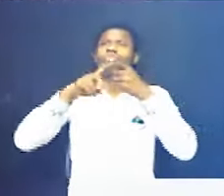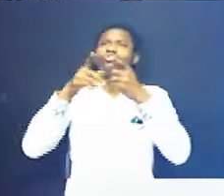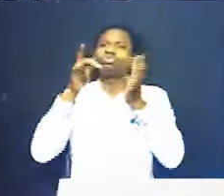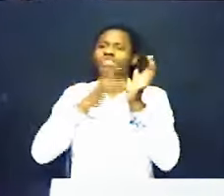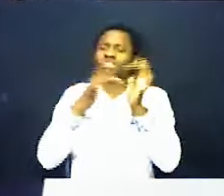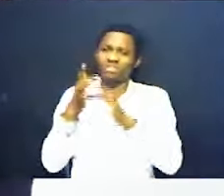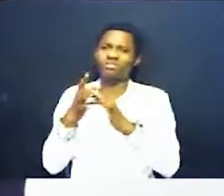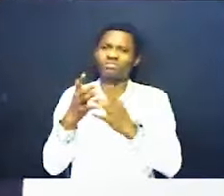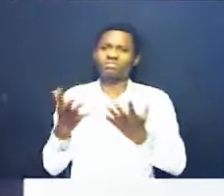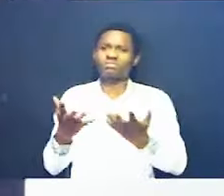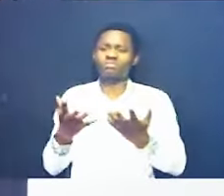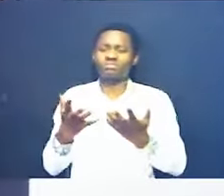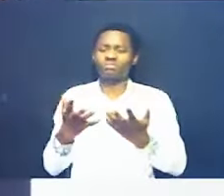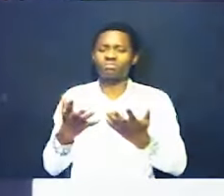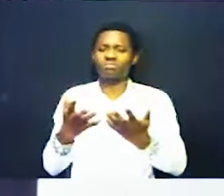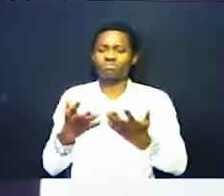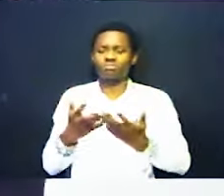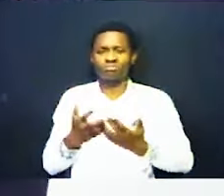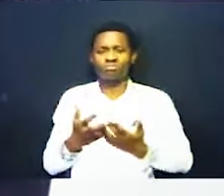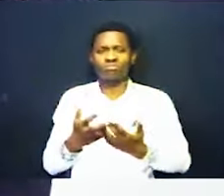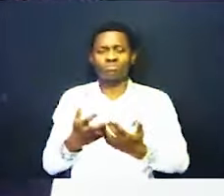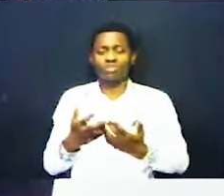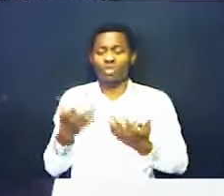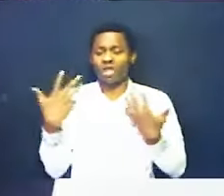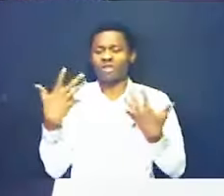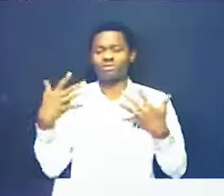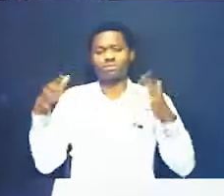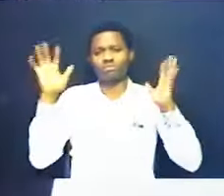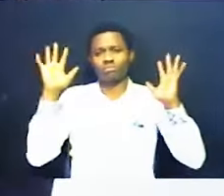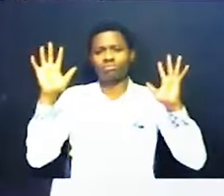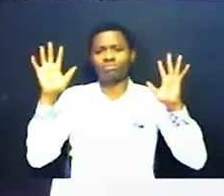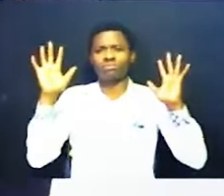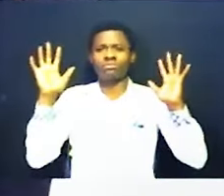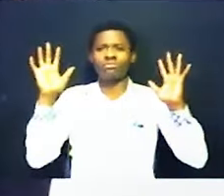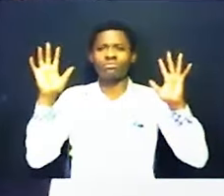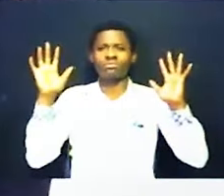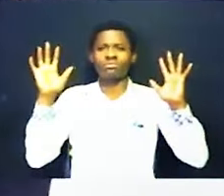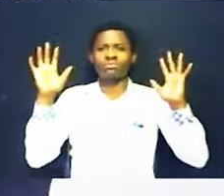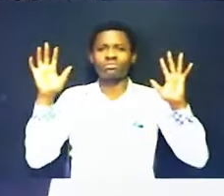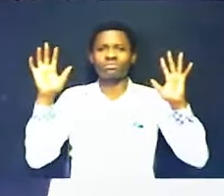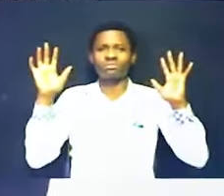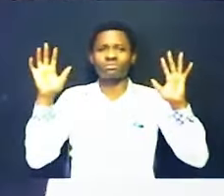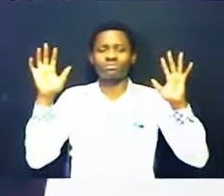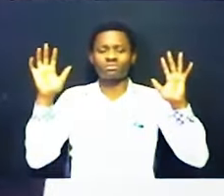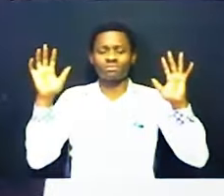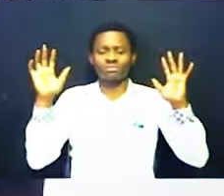want you to lift up your hands by way of